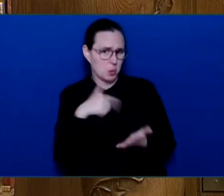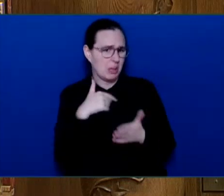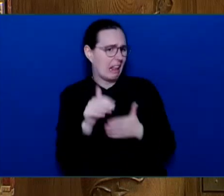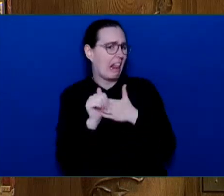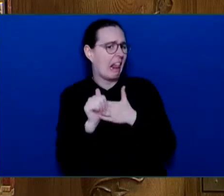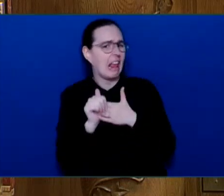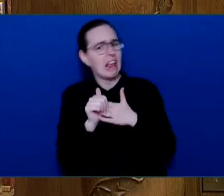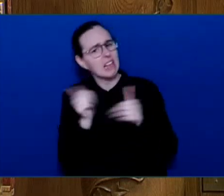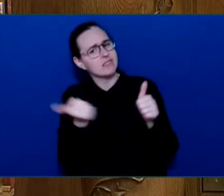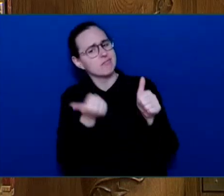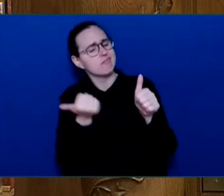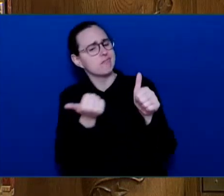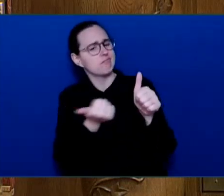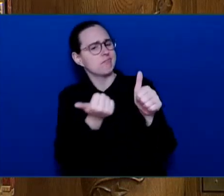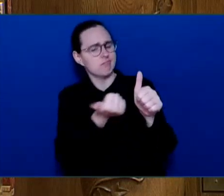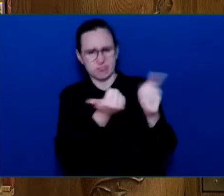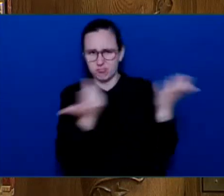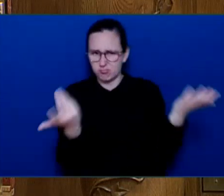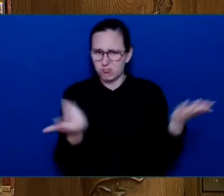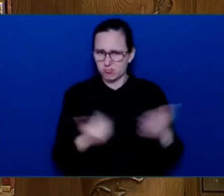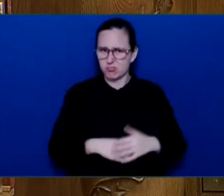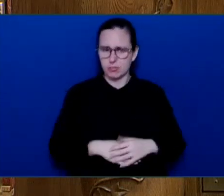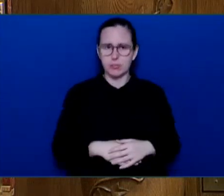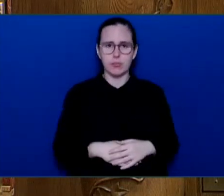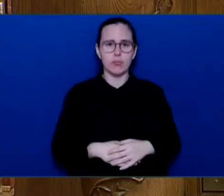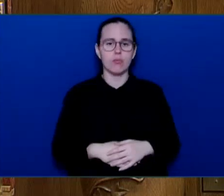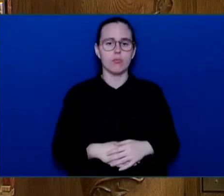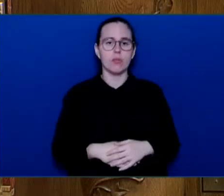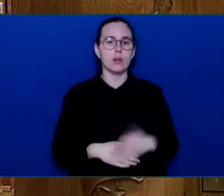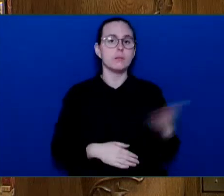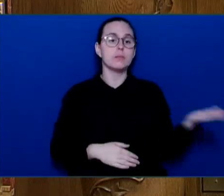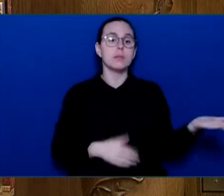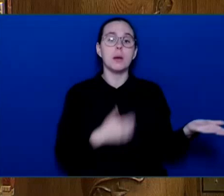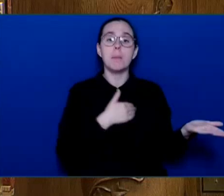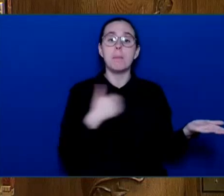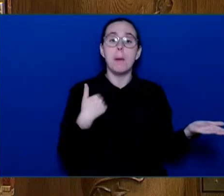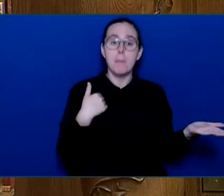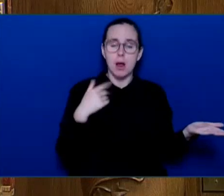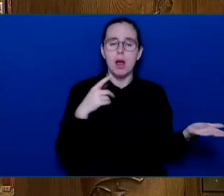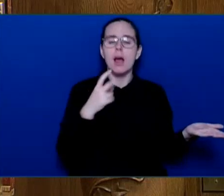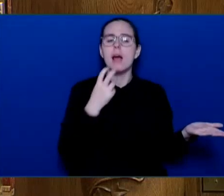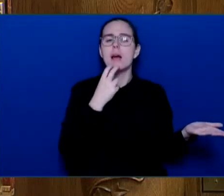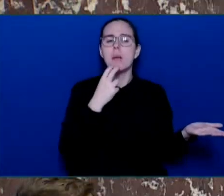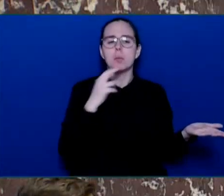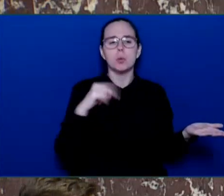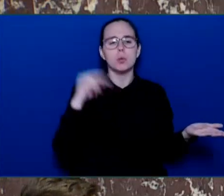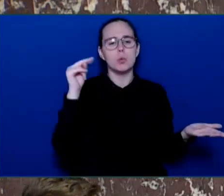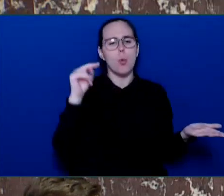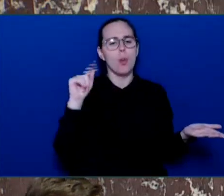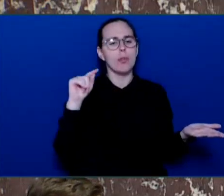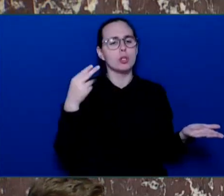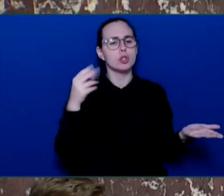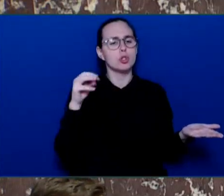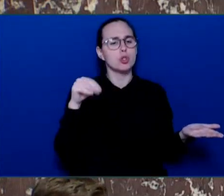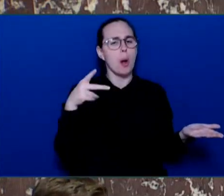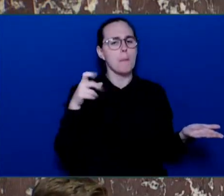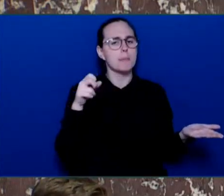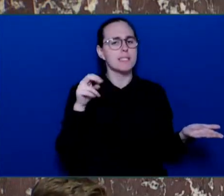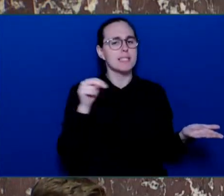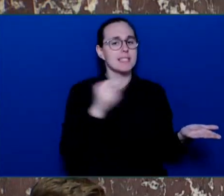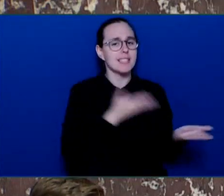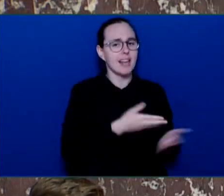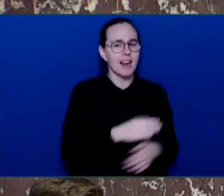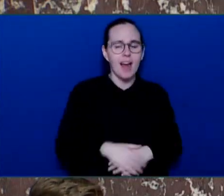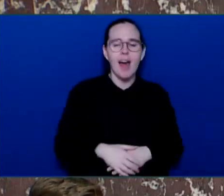Member for Kamloops North Thompson. Thank you, Mr. Speaker. Well, it all becomes clear now why the Energy Minister felt the need to write herself